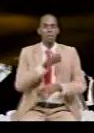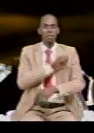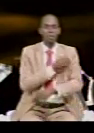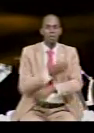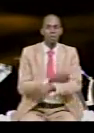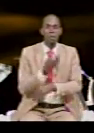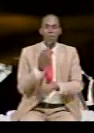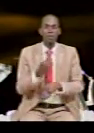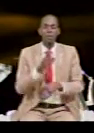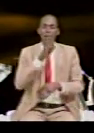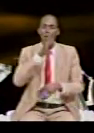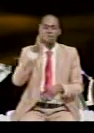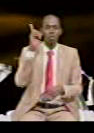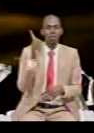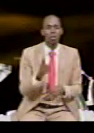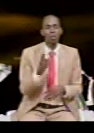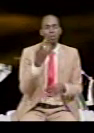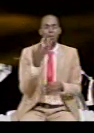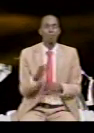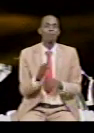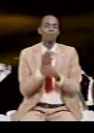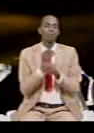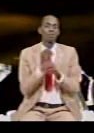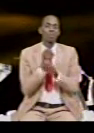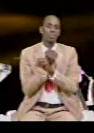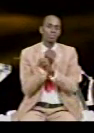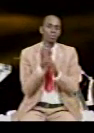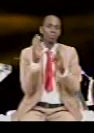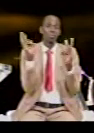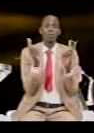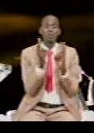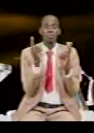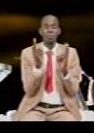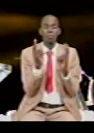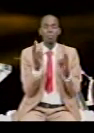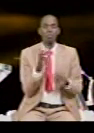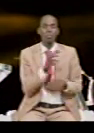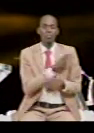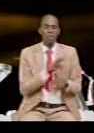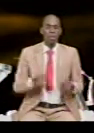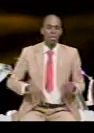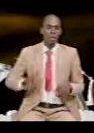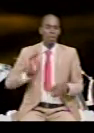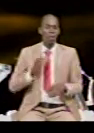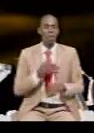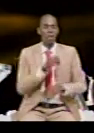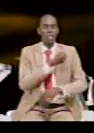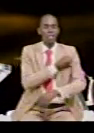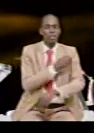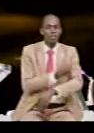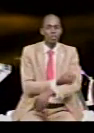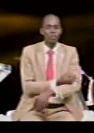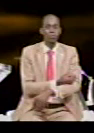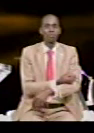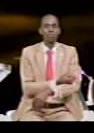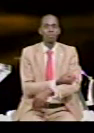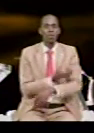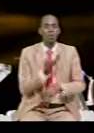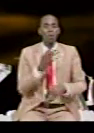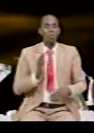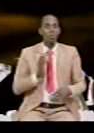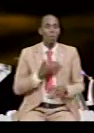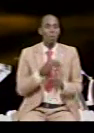the surety, assurance of salvation. Christ, our strength. Of our own, we